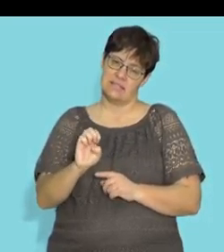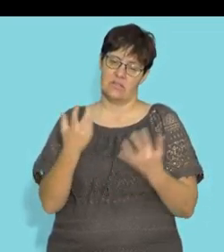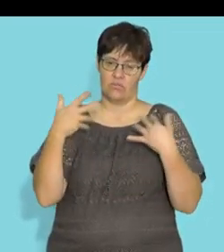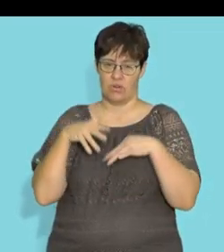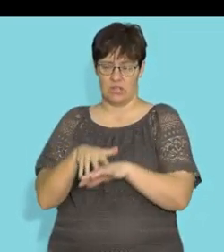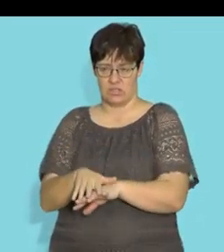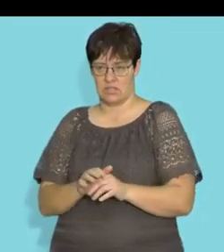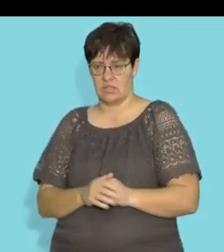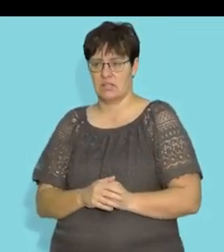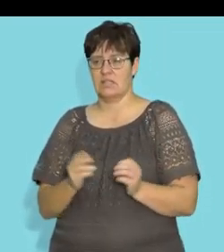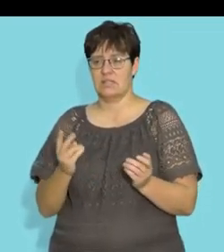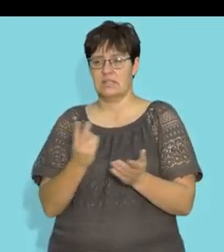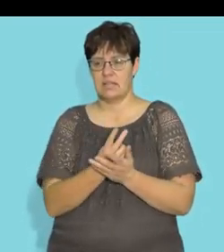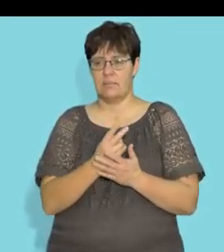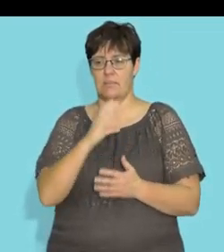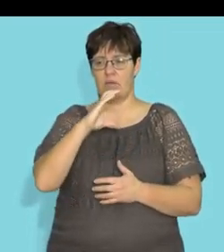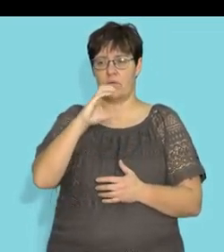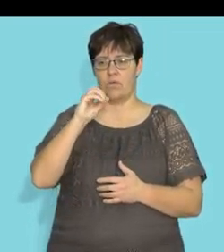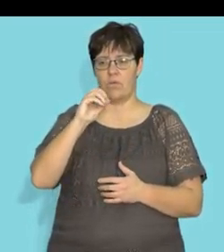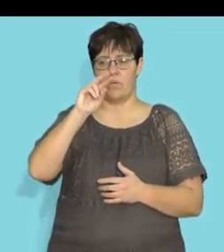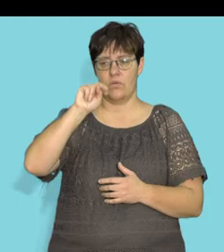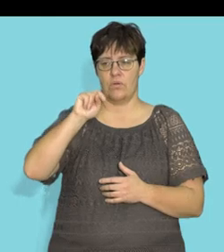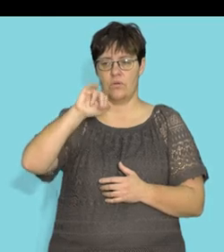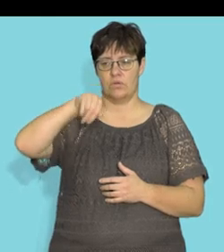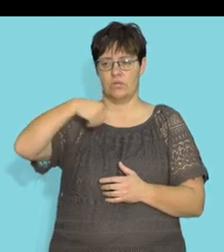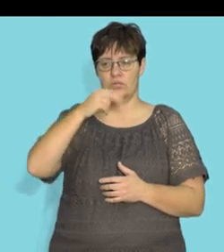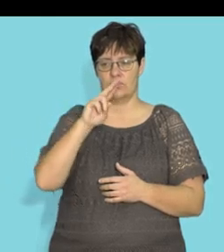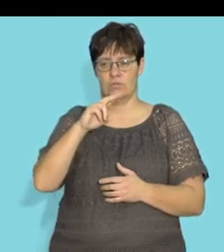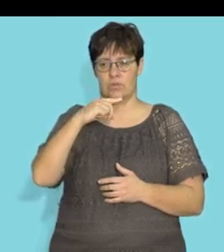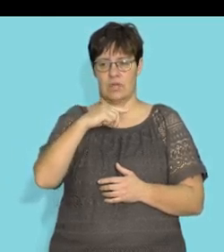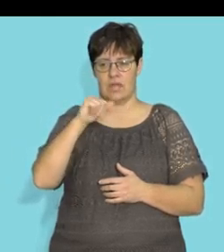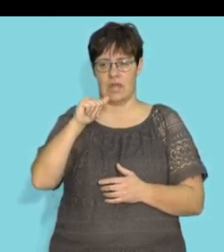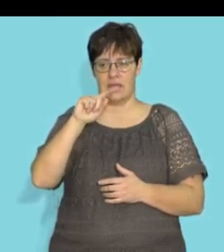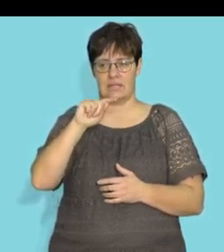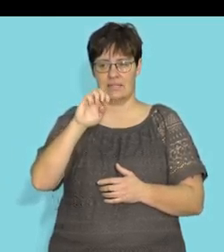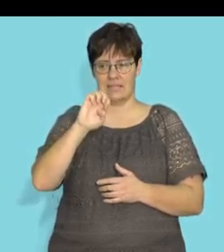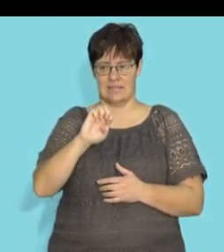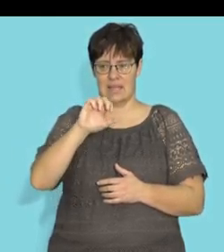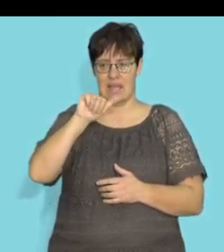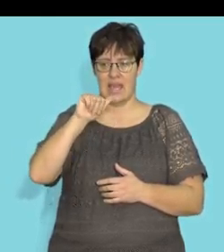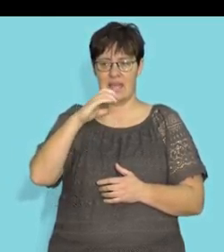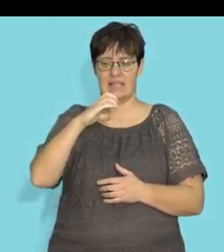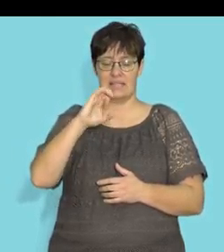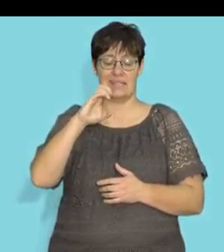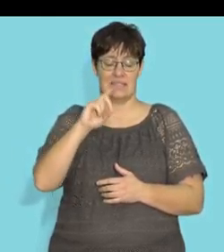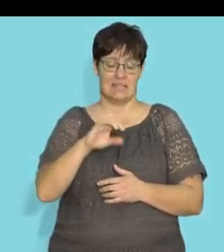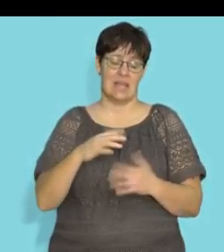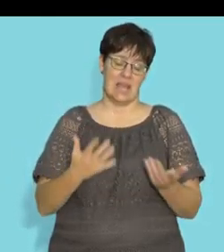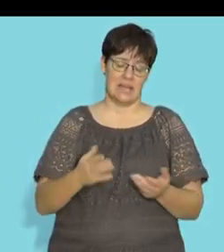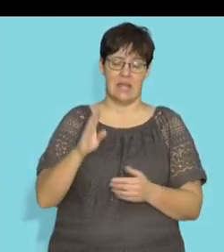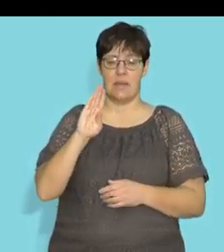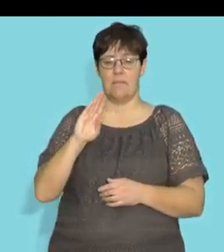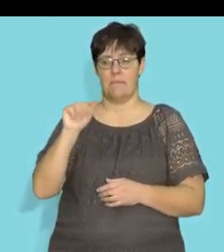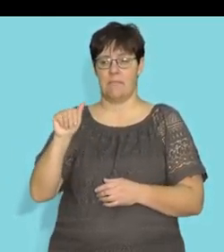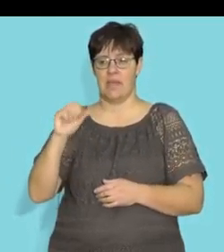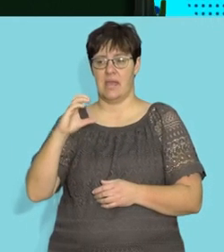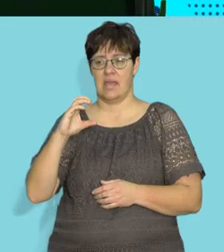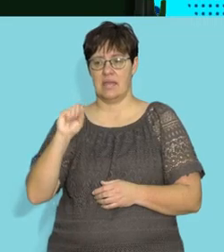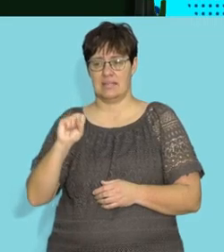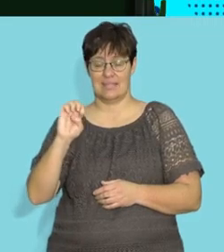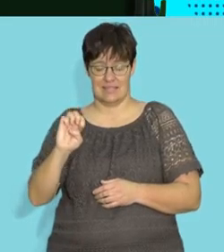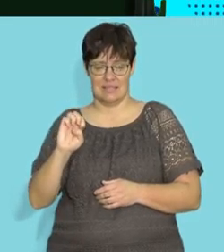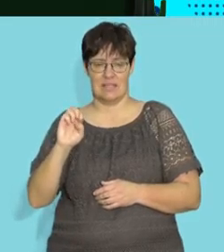proton from the acid to the base. So a proteolytic reaction is the same as an acid-base